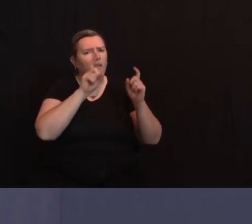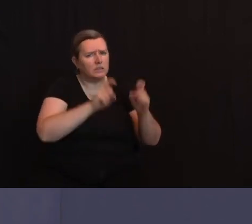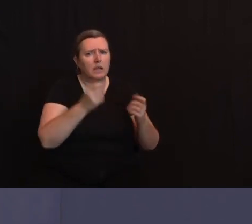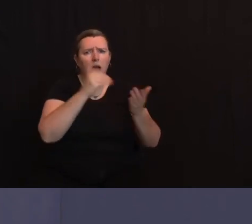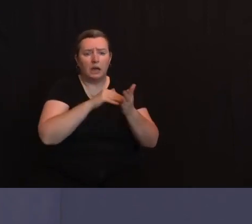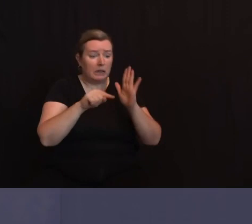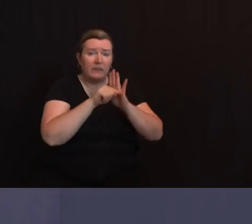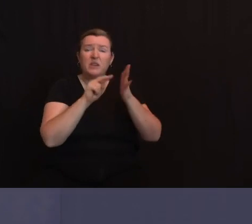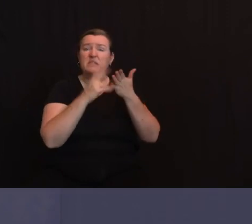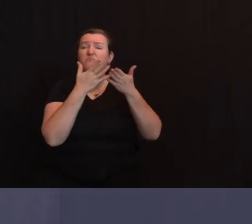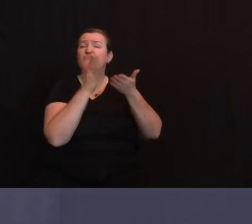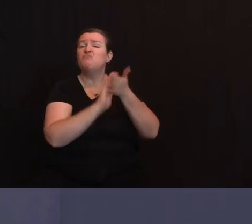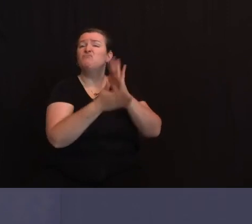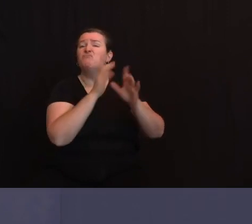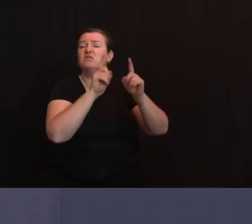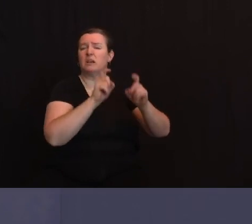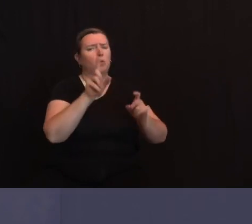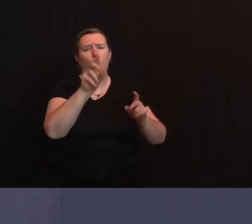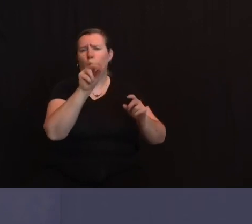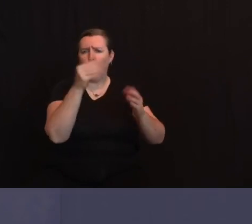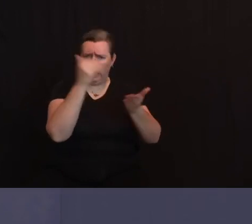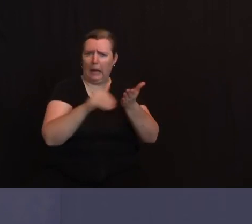department. To date,